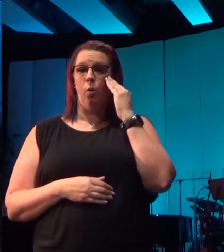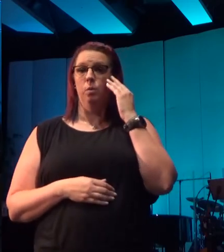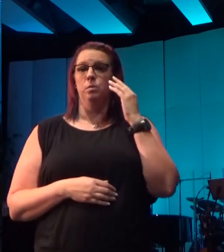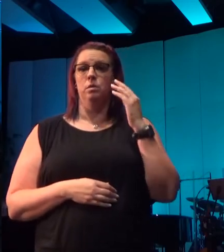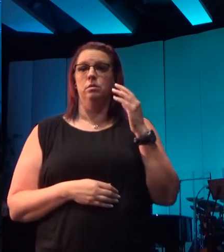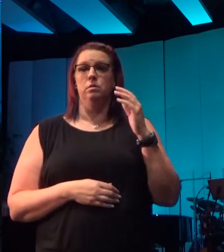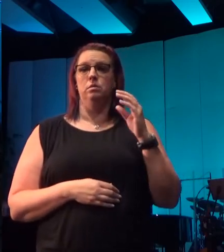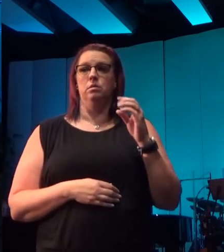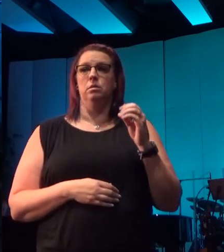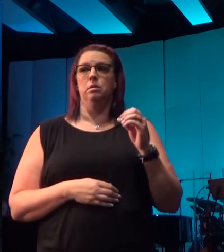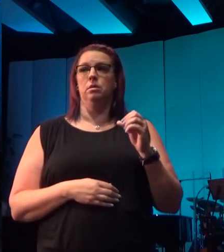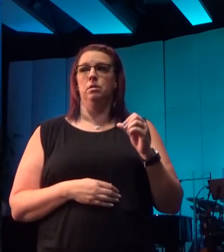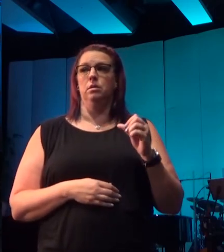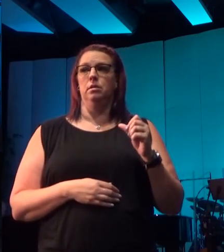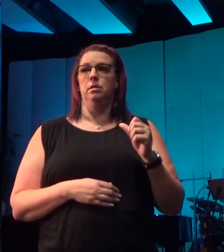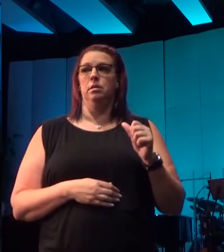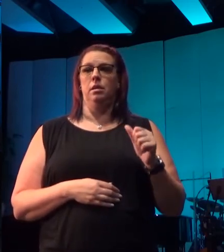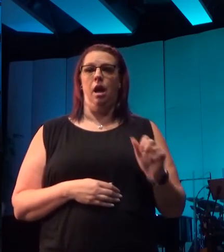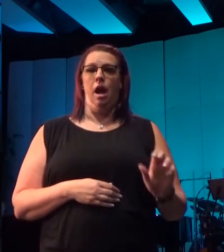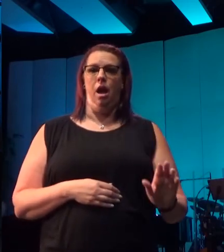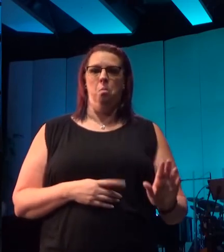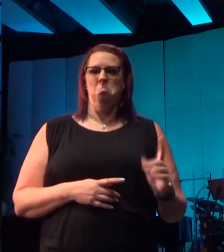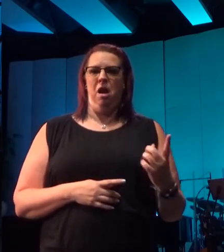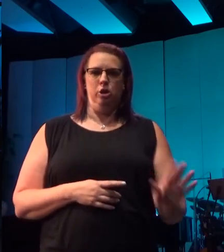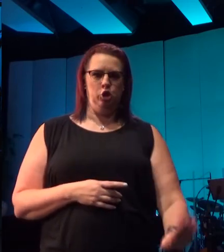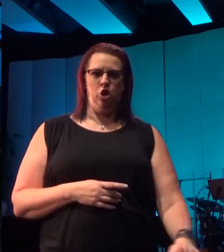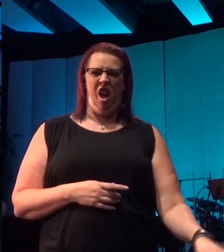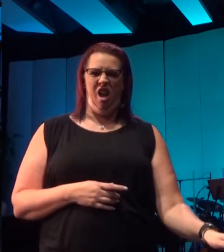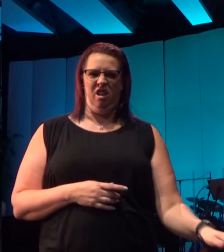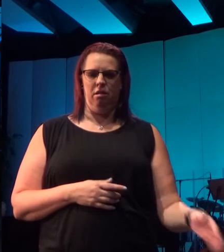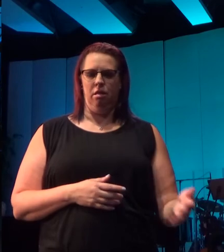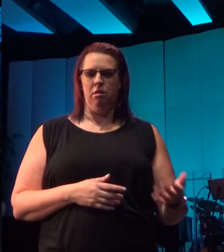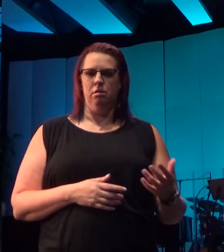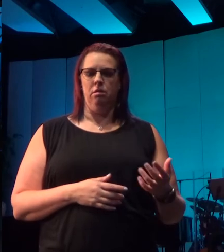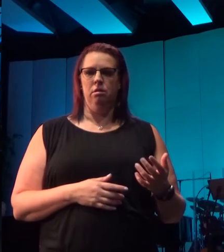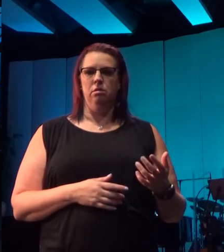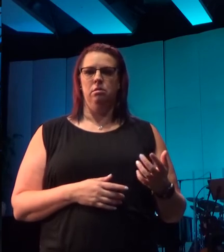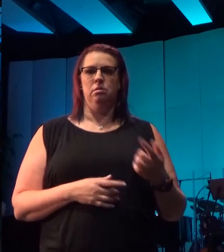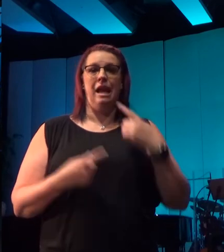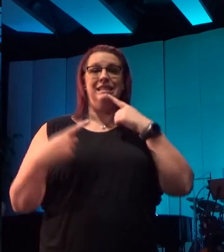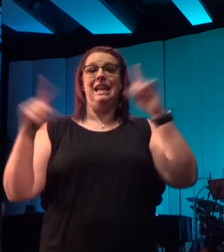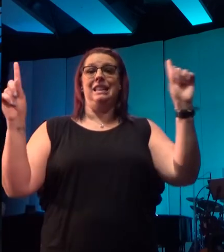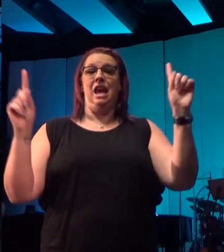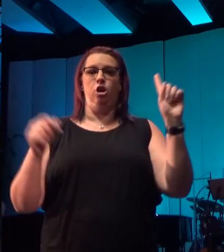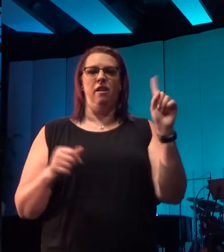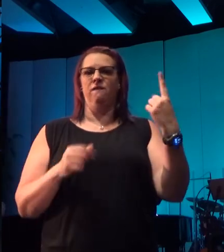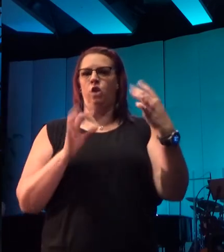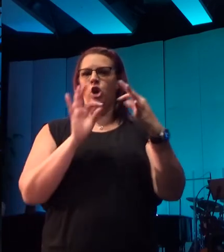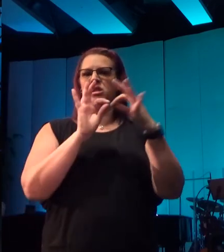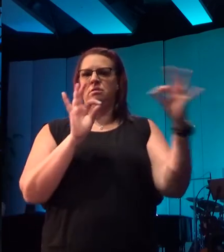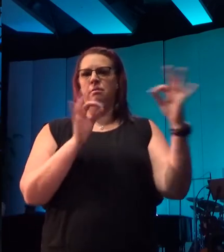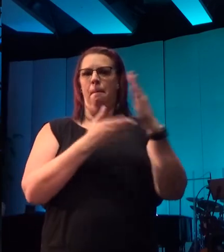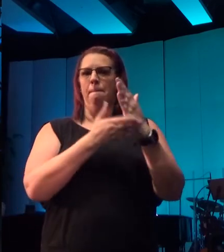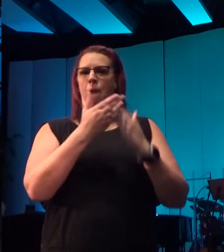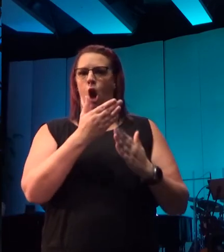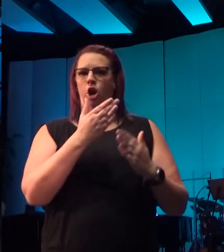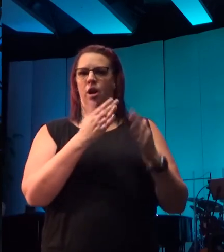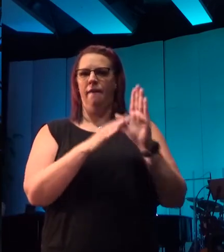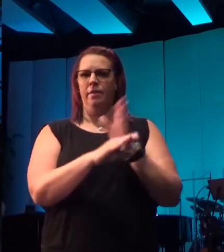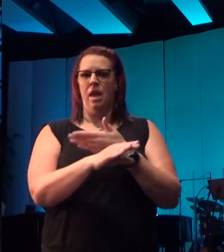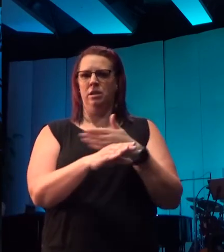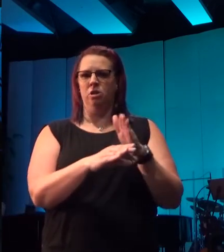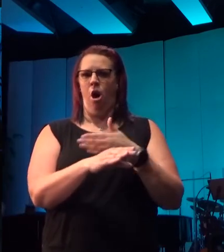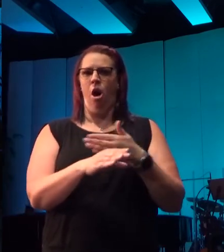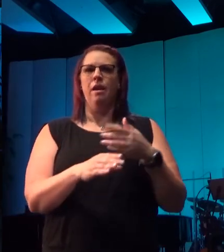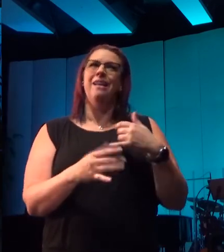she declared the first phrase of this psalm, and she kind of got it wrong, but